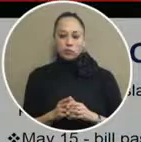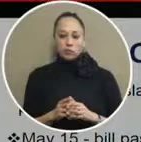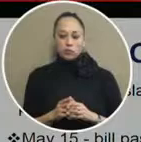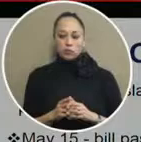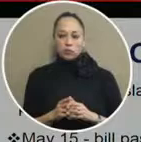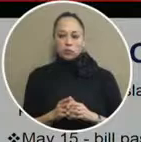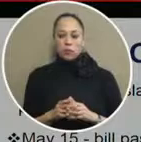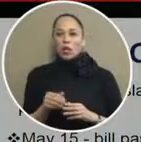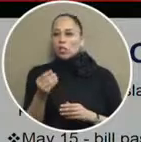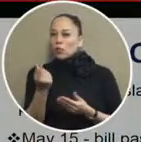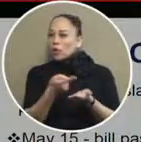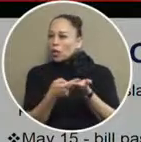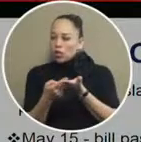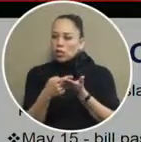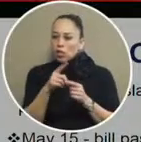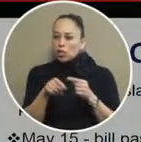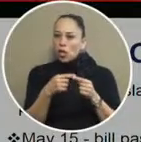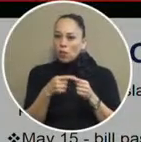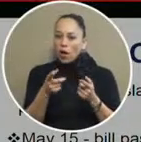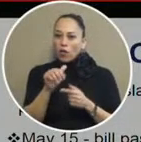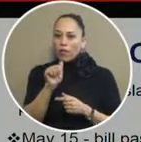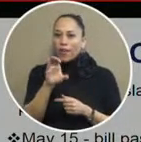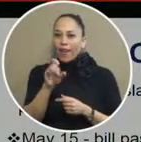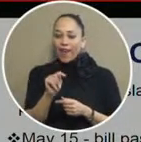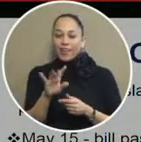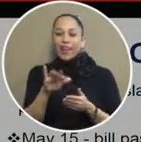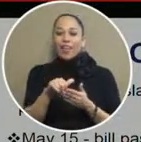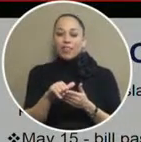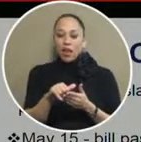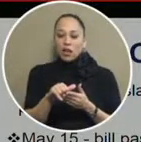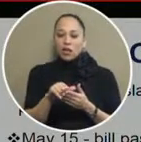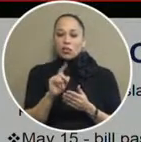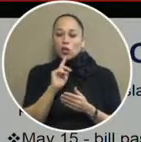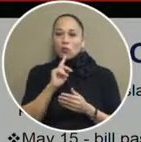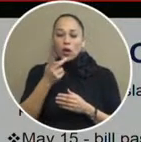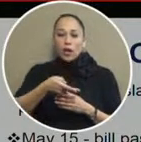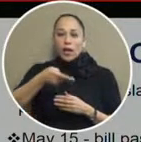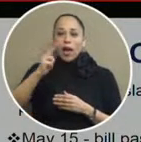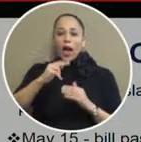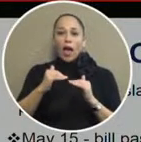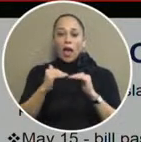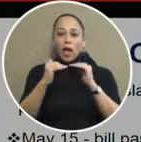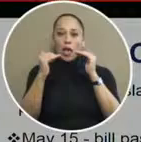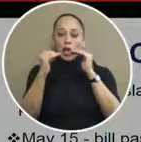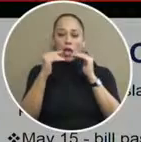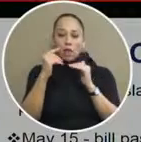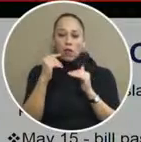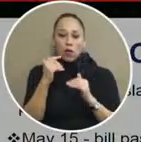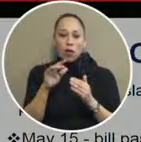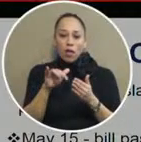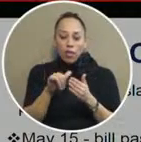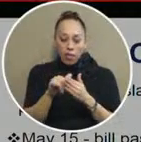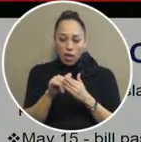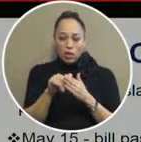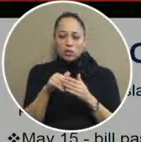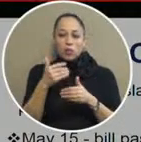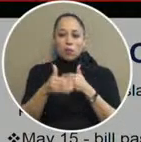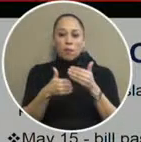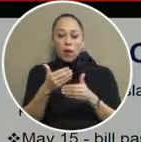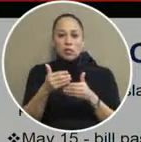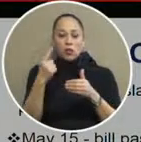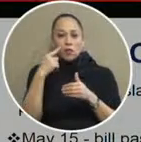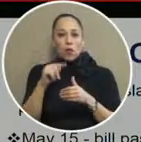So there was a little bit of discussion yesterday about the HEROES Act. These are just some of the very, very high level points from that legislation that was passed in the